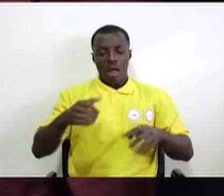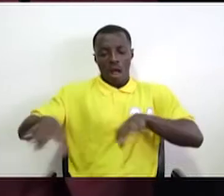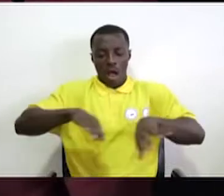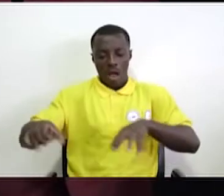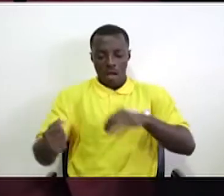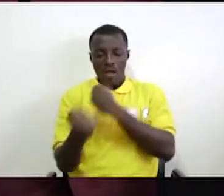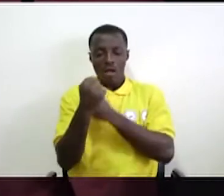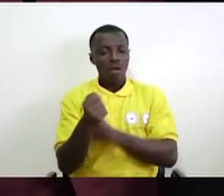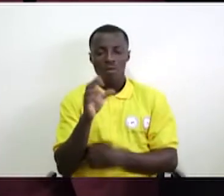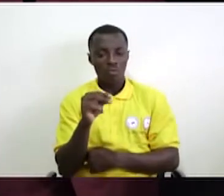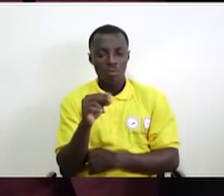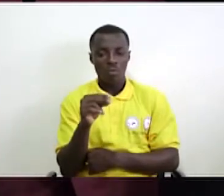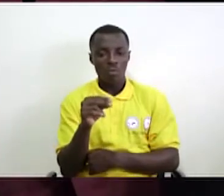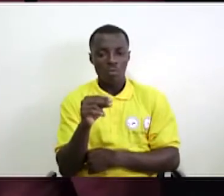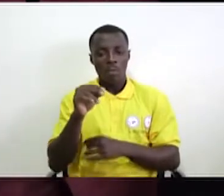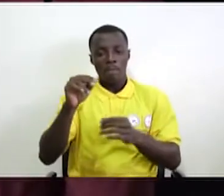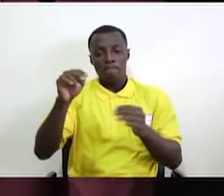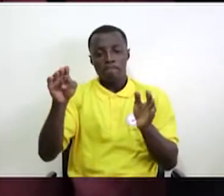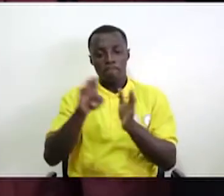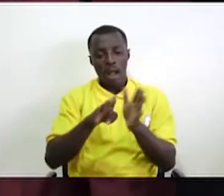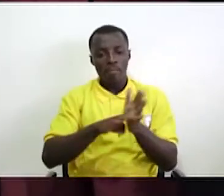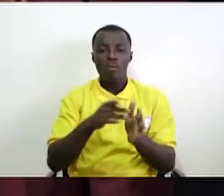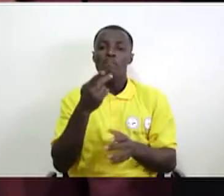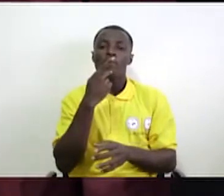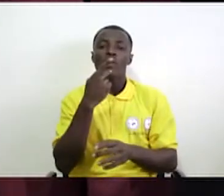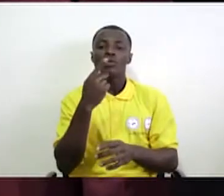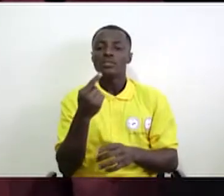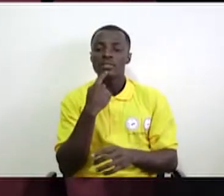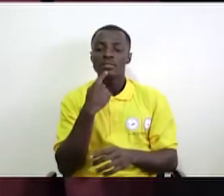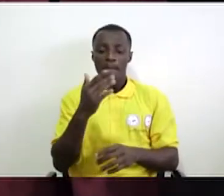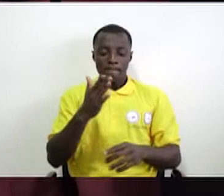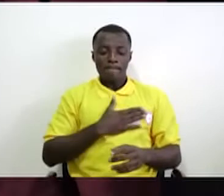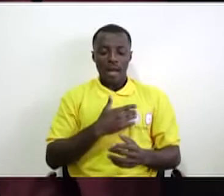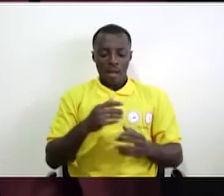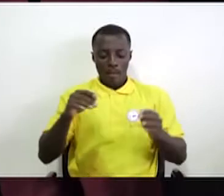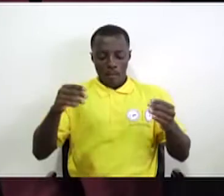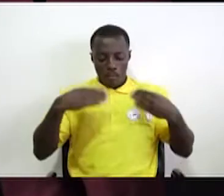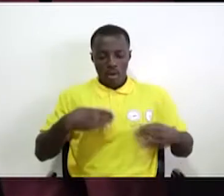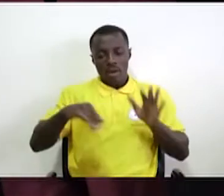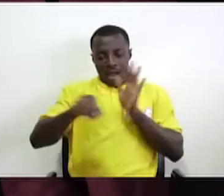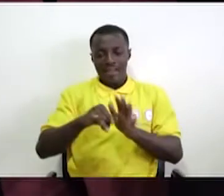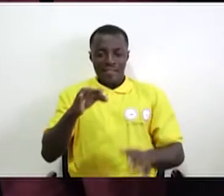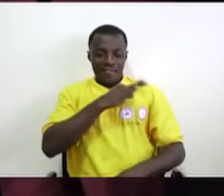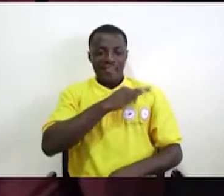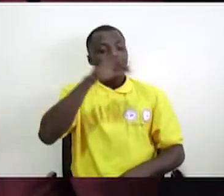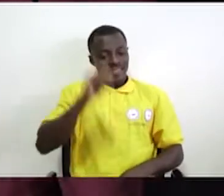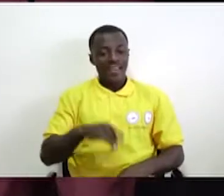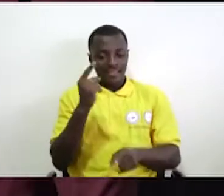lives. Paul says that my individuality remains. But my primary